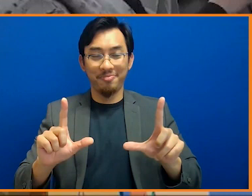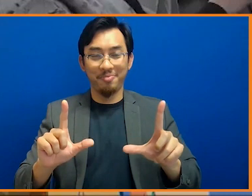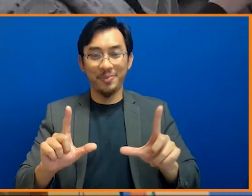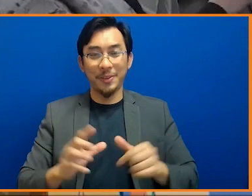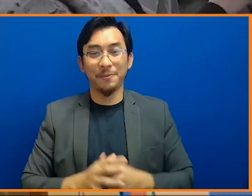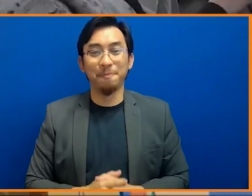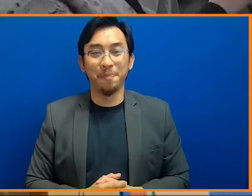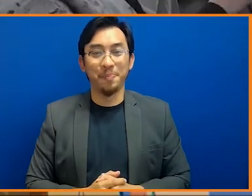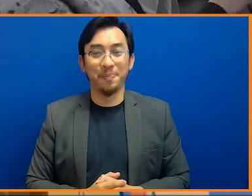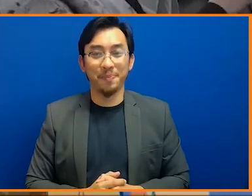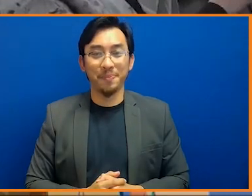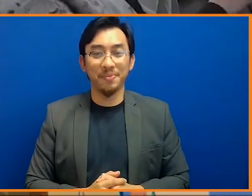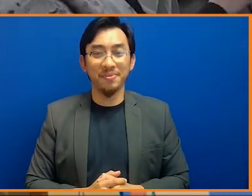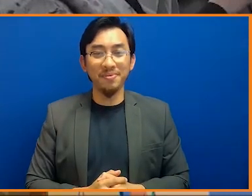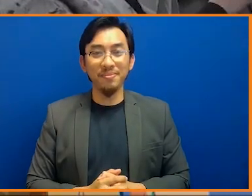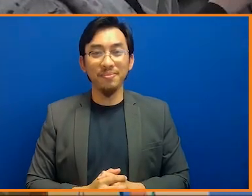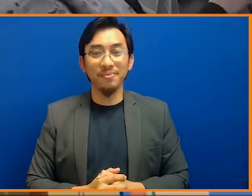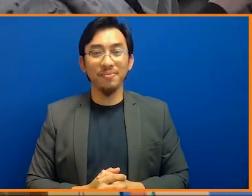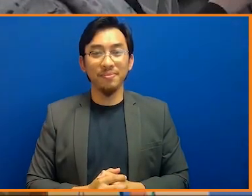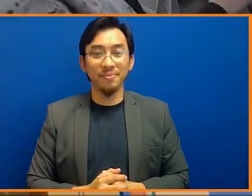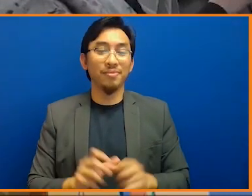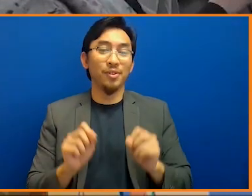picture.